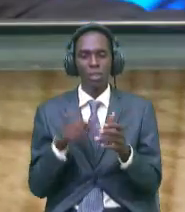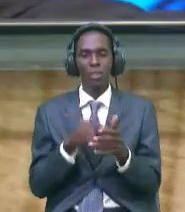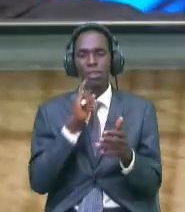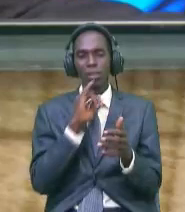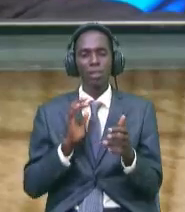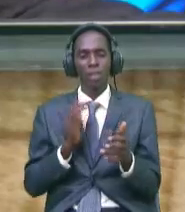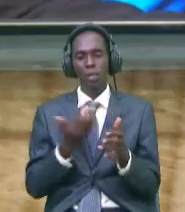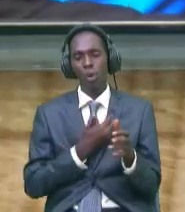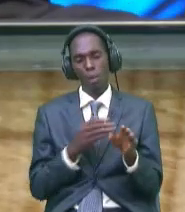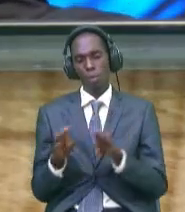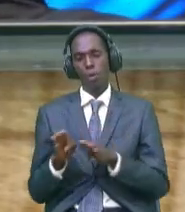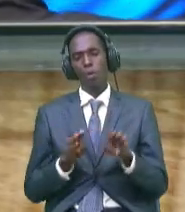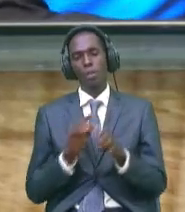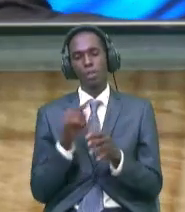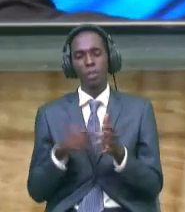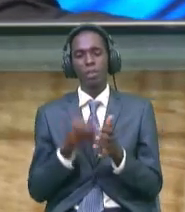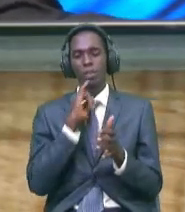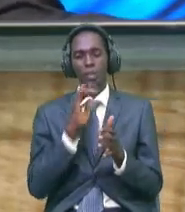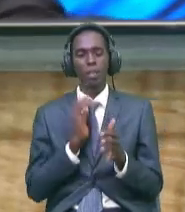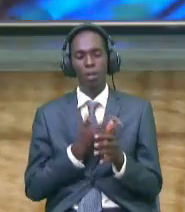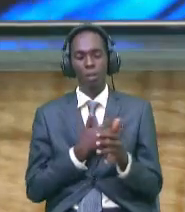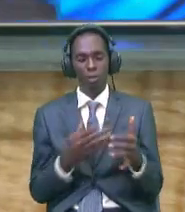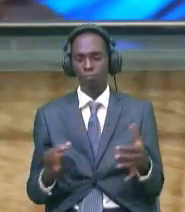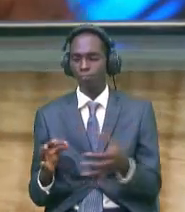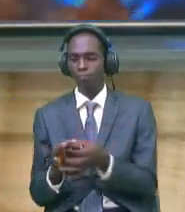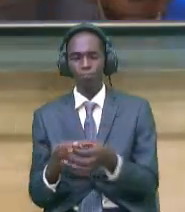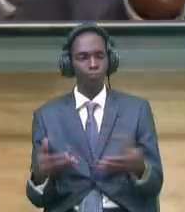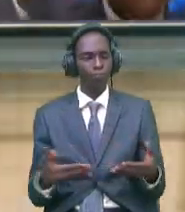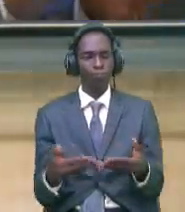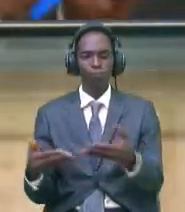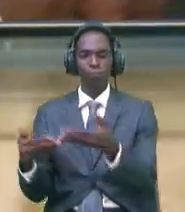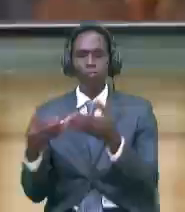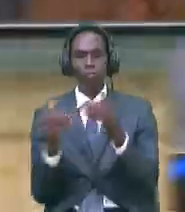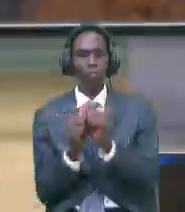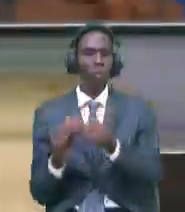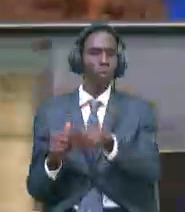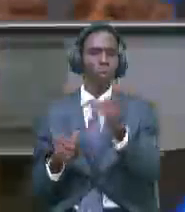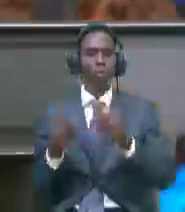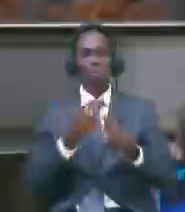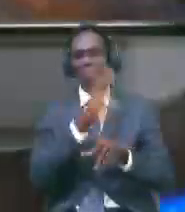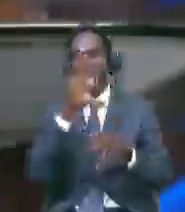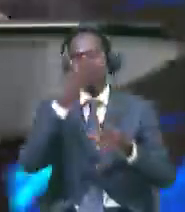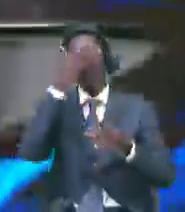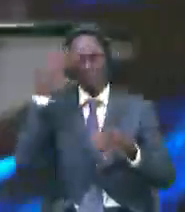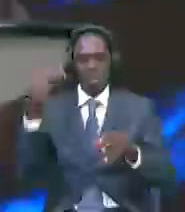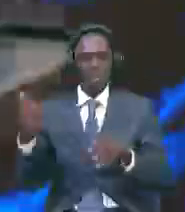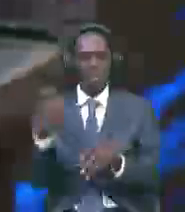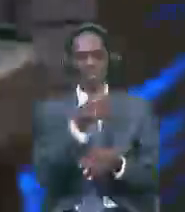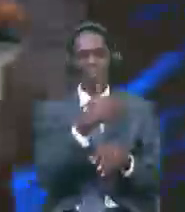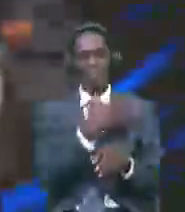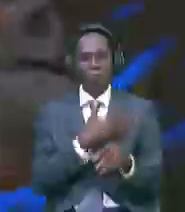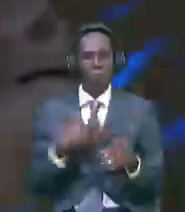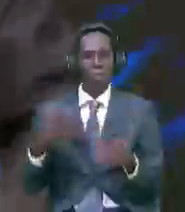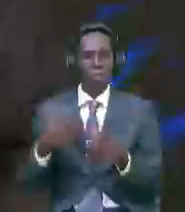and this is our connection with the other people. They never forget themselves and then